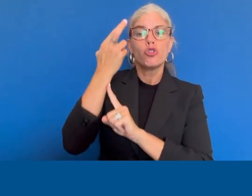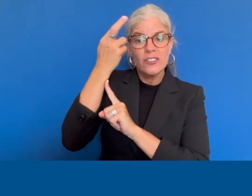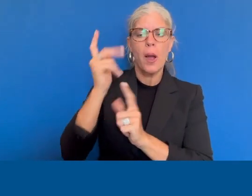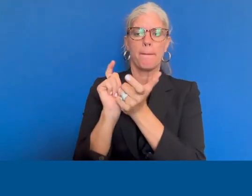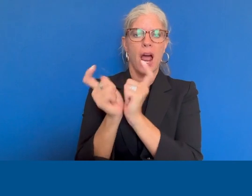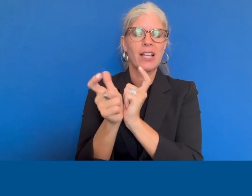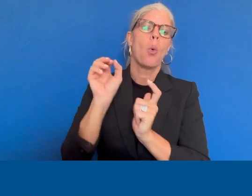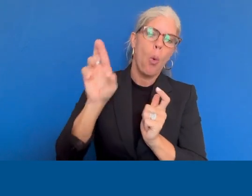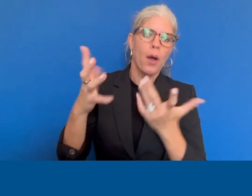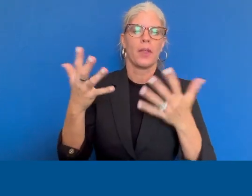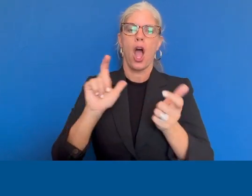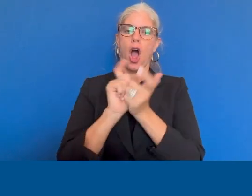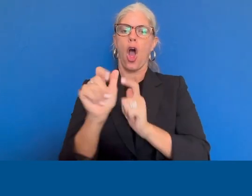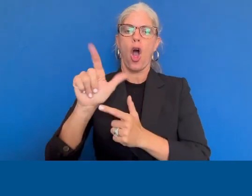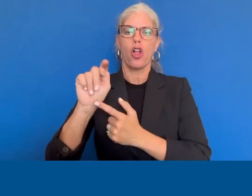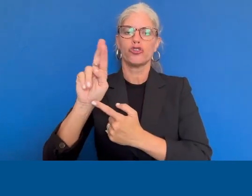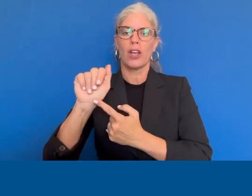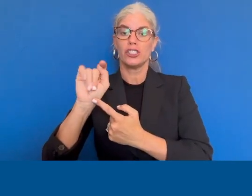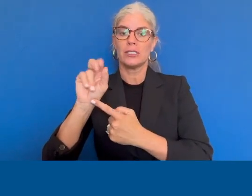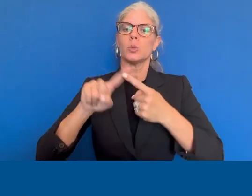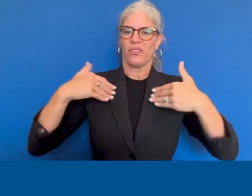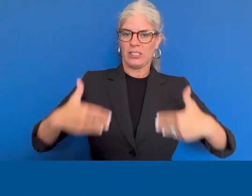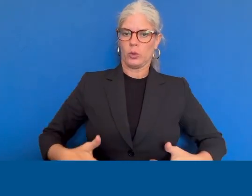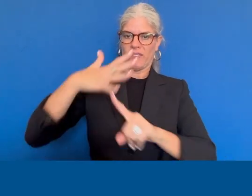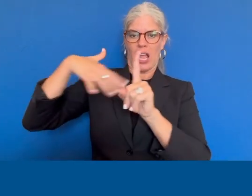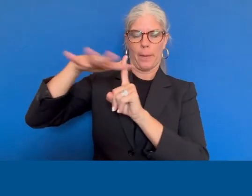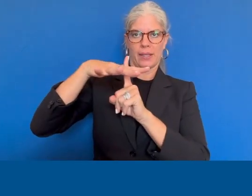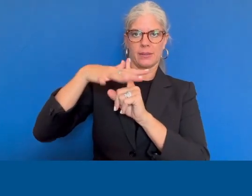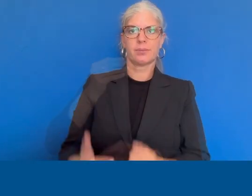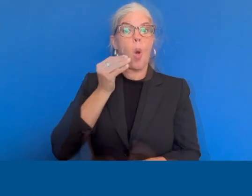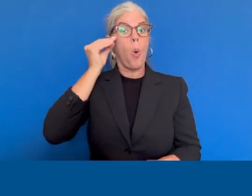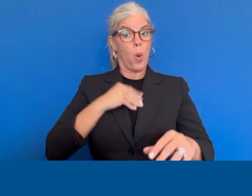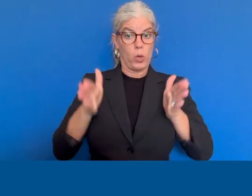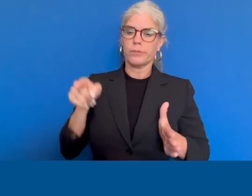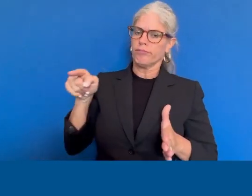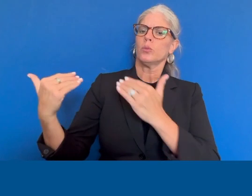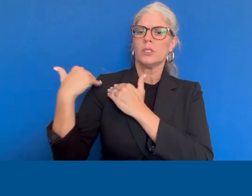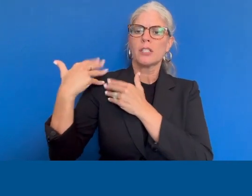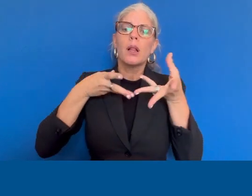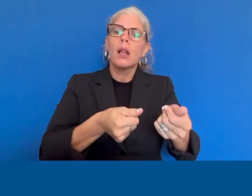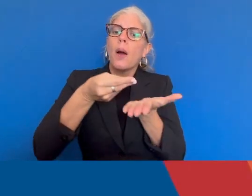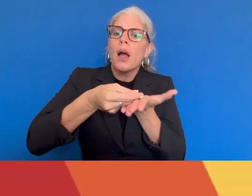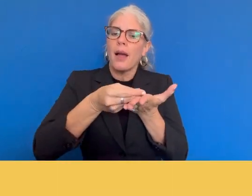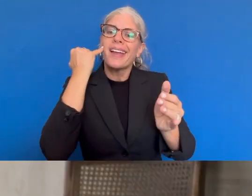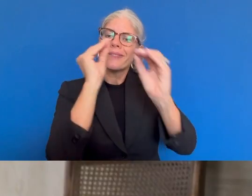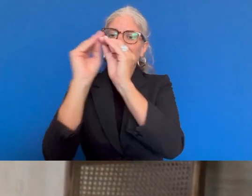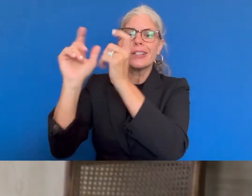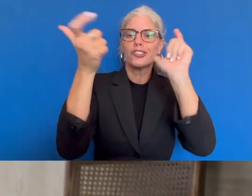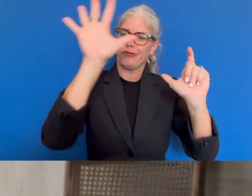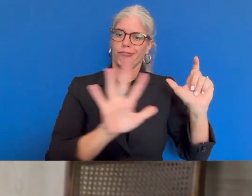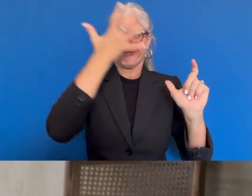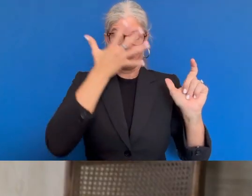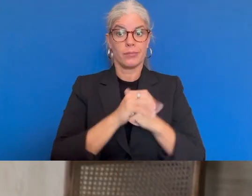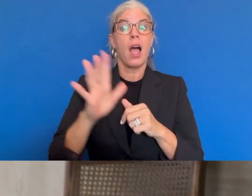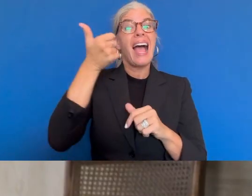changes, and reasonable modifications, or alterations to the physical environment. Notably, homeowners bear the cost of physical